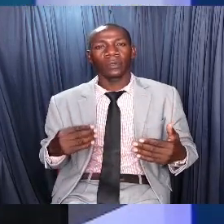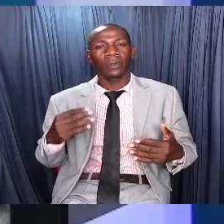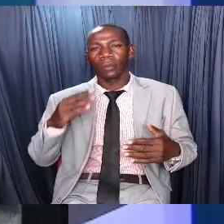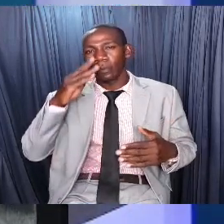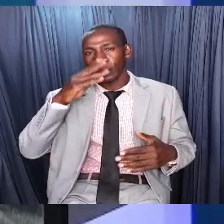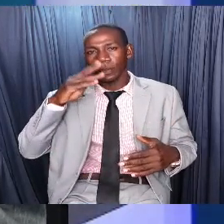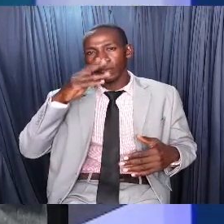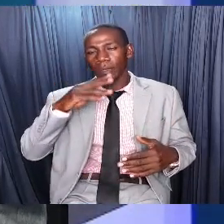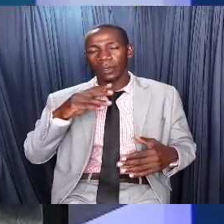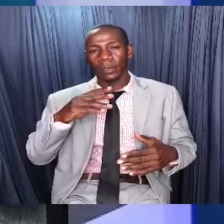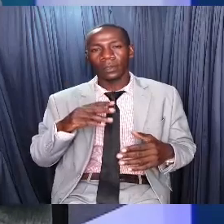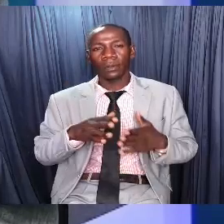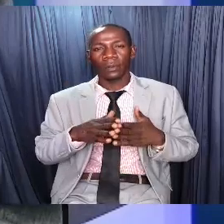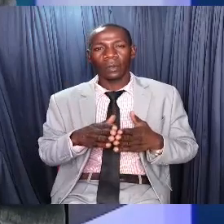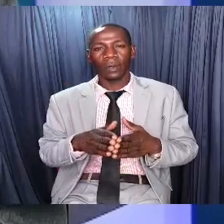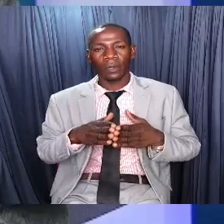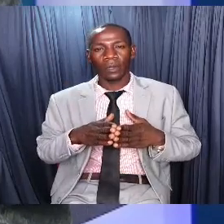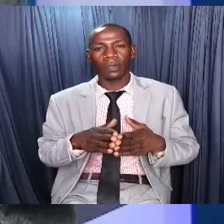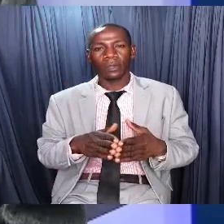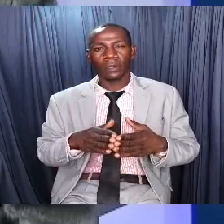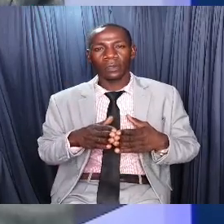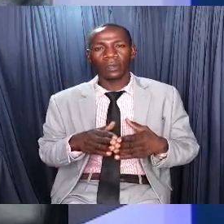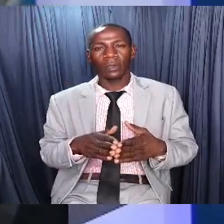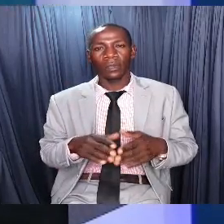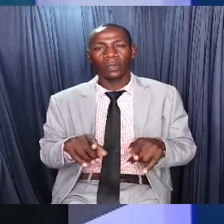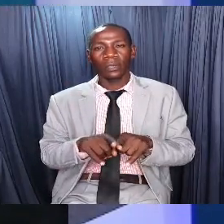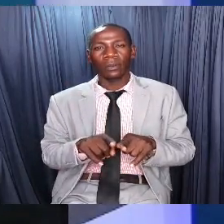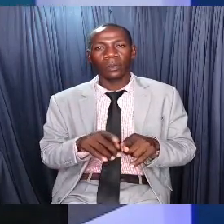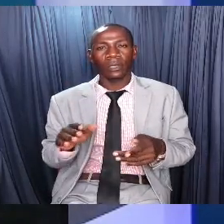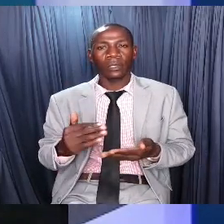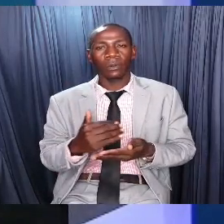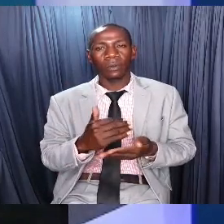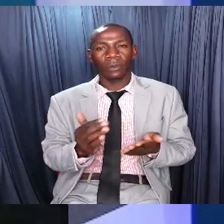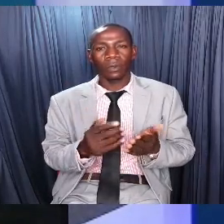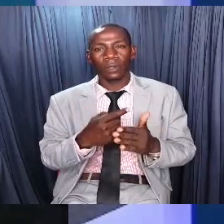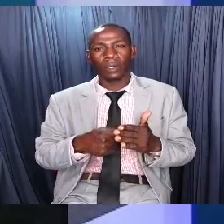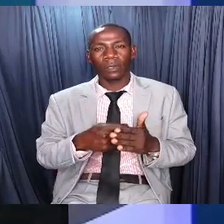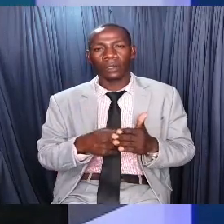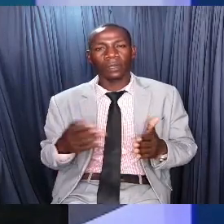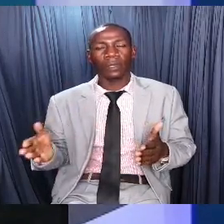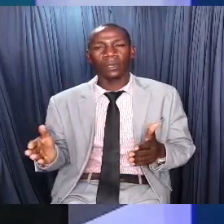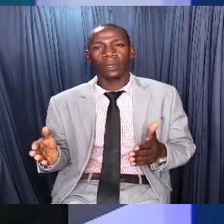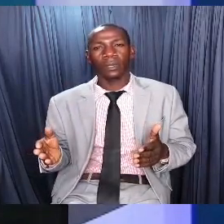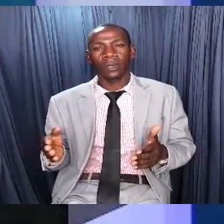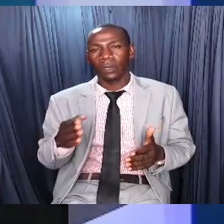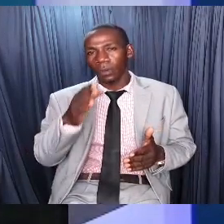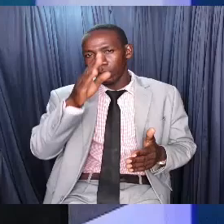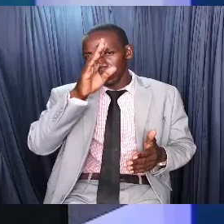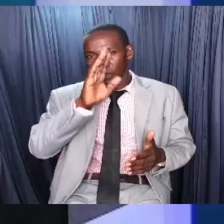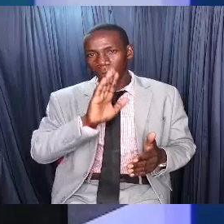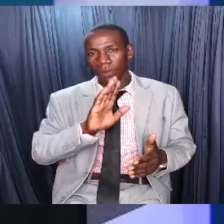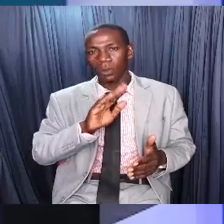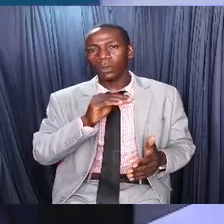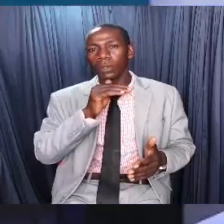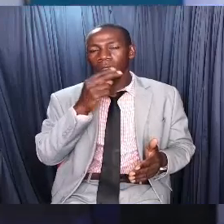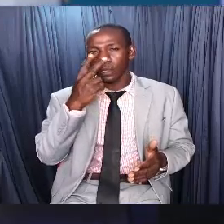wadhalimu, unjust, wazinzi, and adulterers. Na kama huyu mtoza ushuru. Like this publican here. Maana yeye Mungu hamuoni. Because God